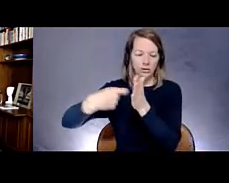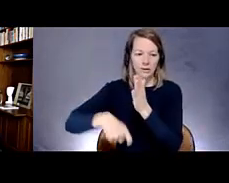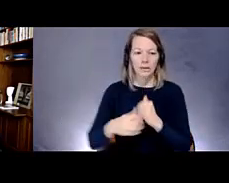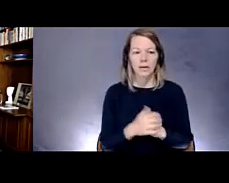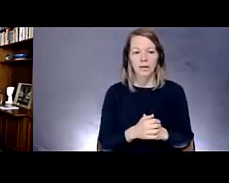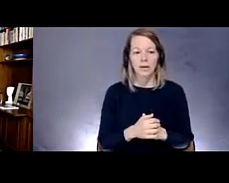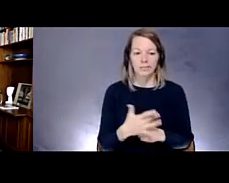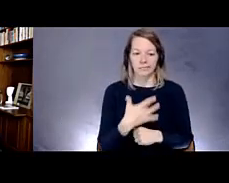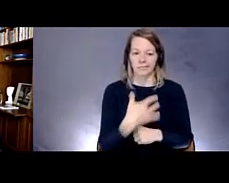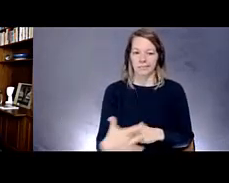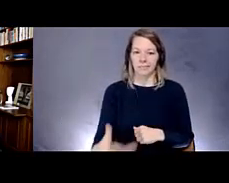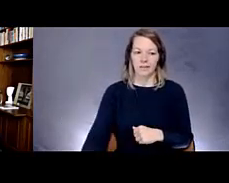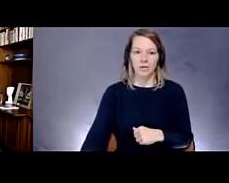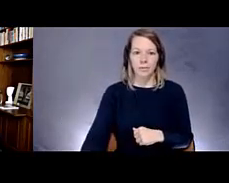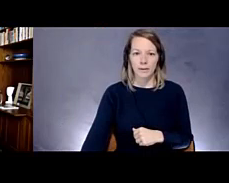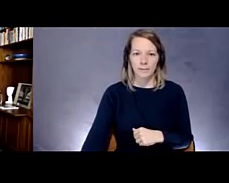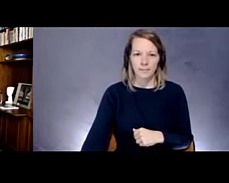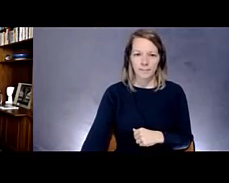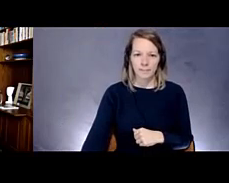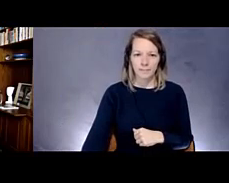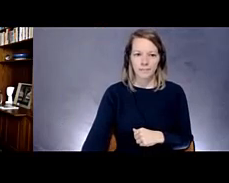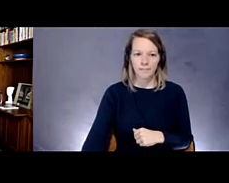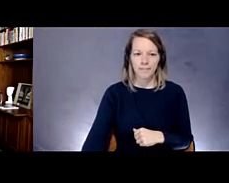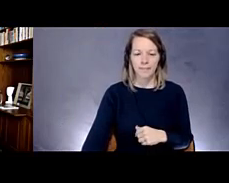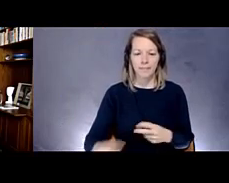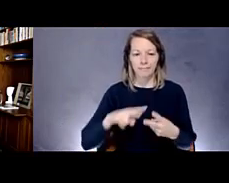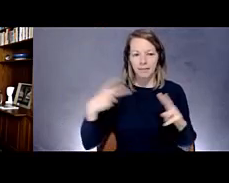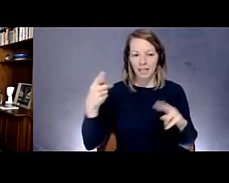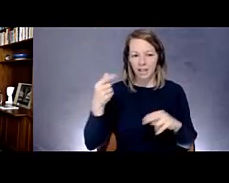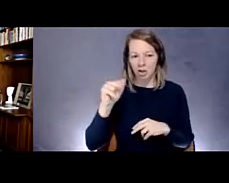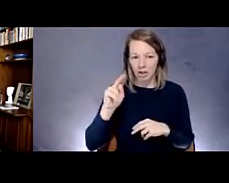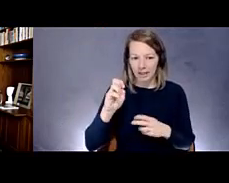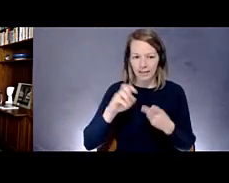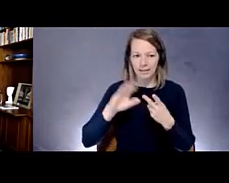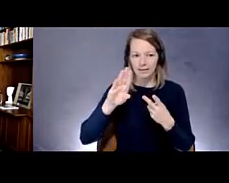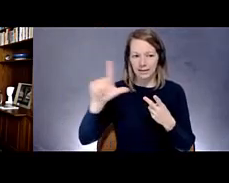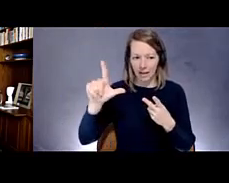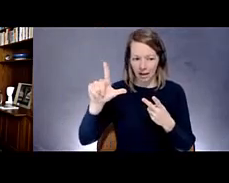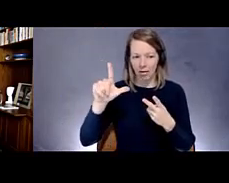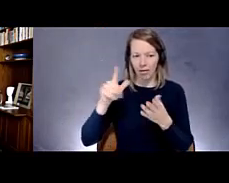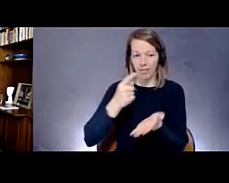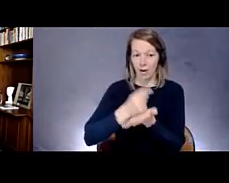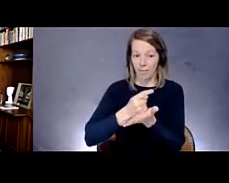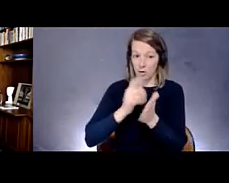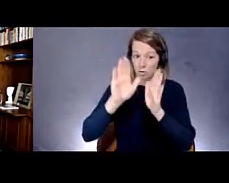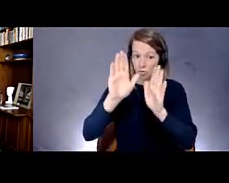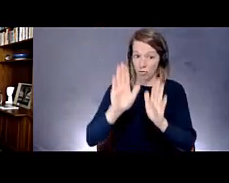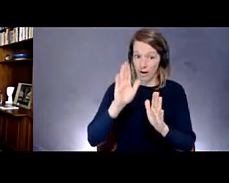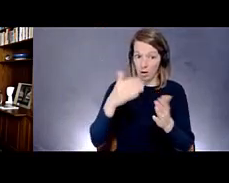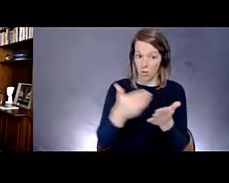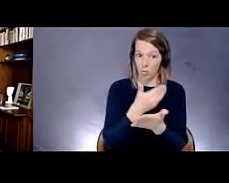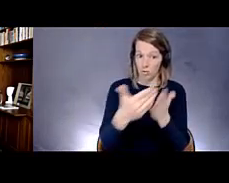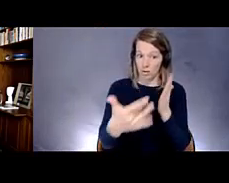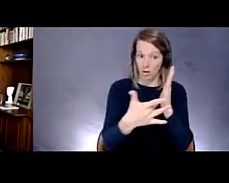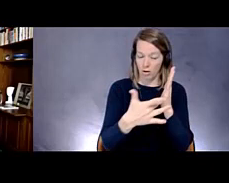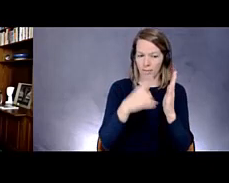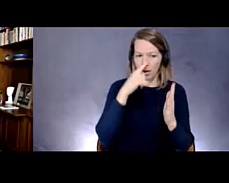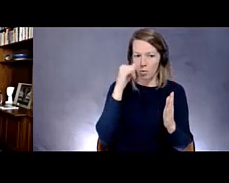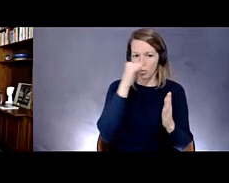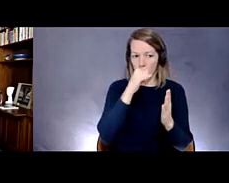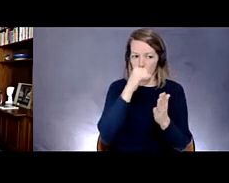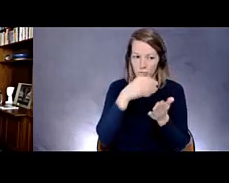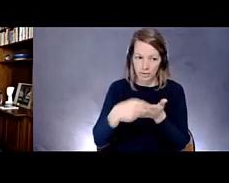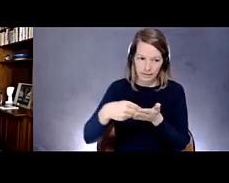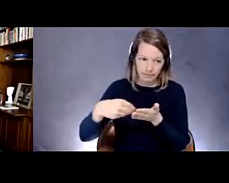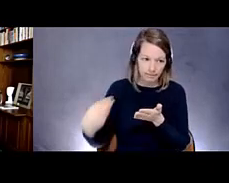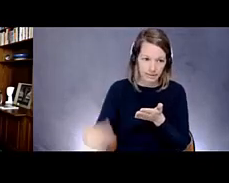these tend to be gene and cell therapies. These are great new innovations, but exceedingly expensive.